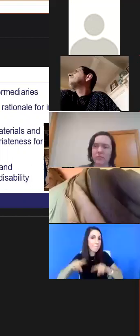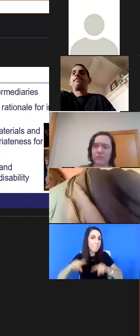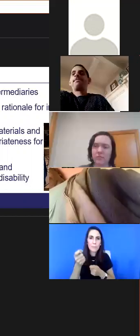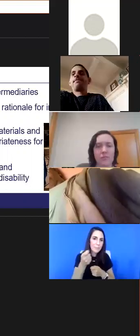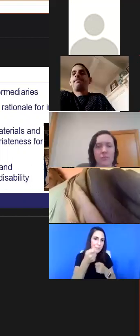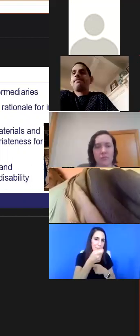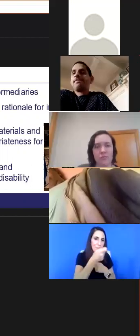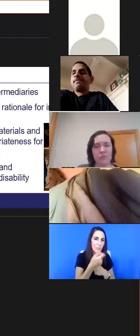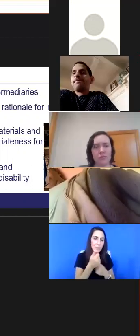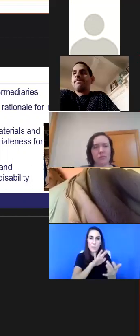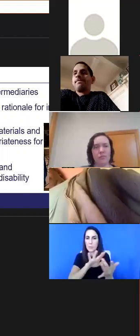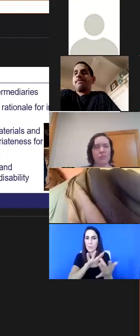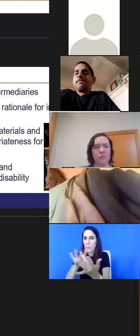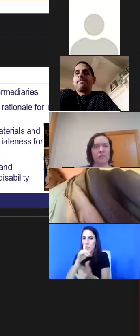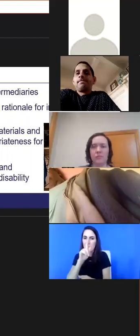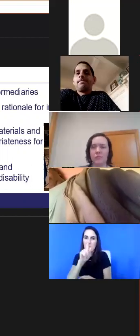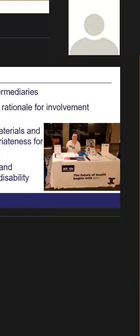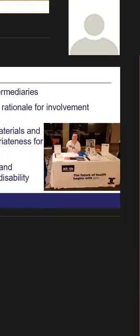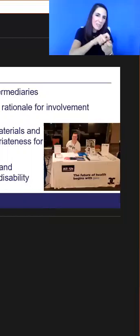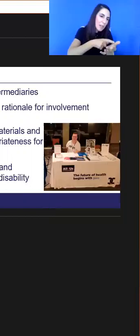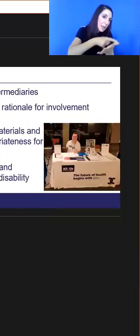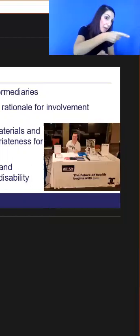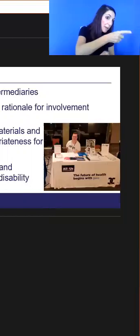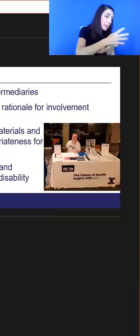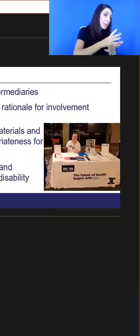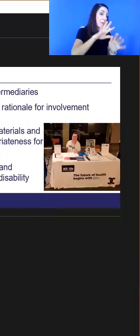do outreach to specific ethnic and